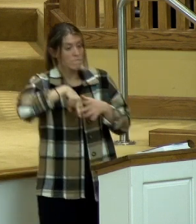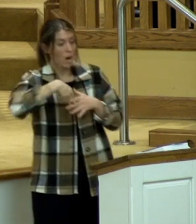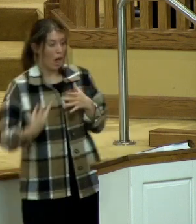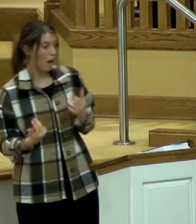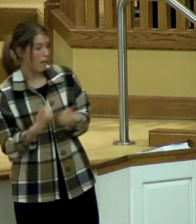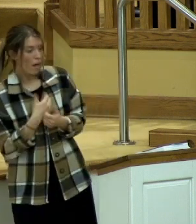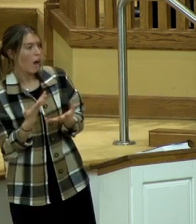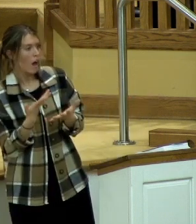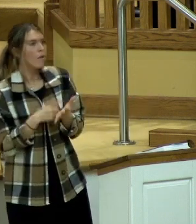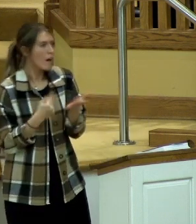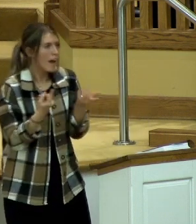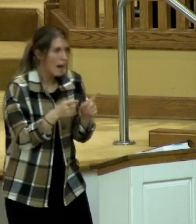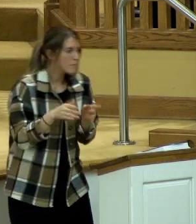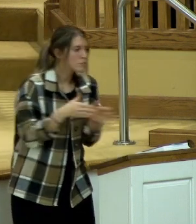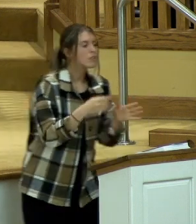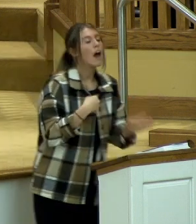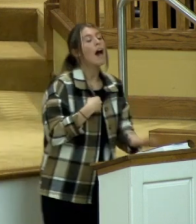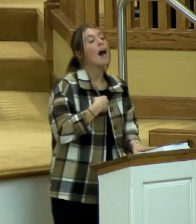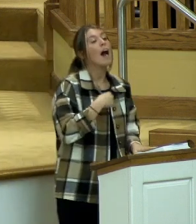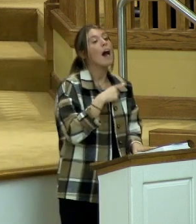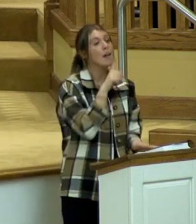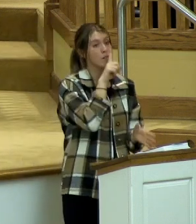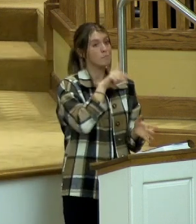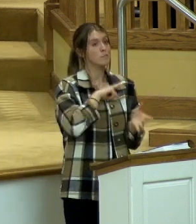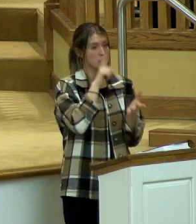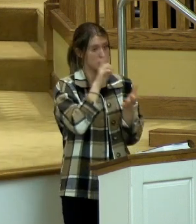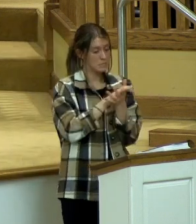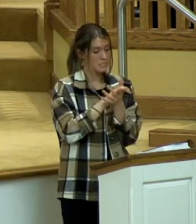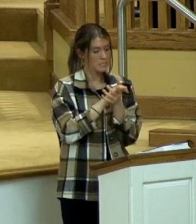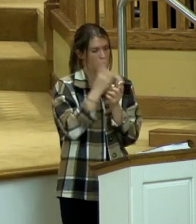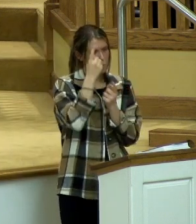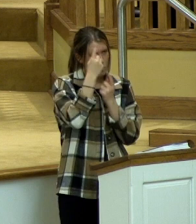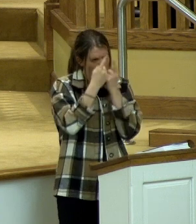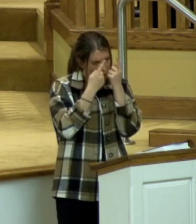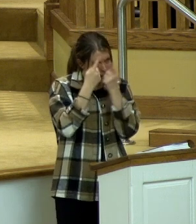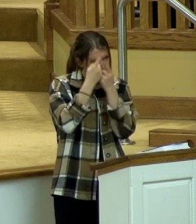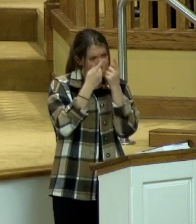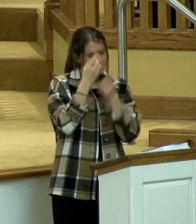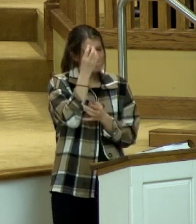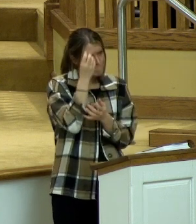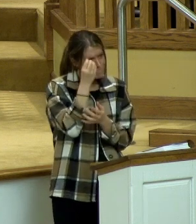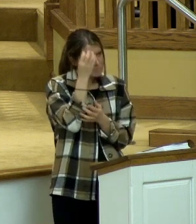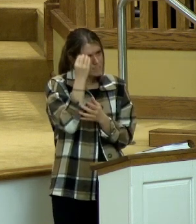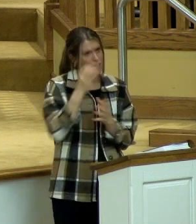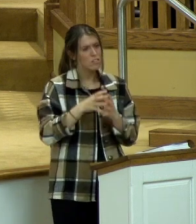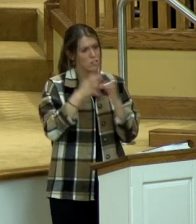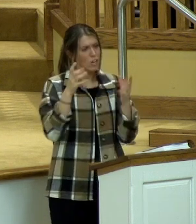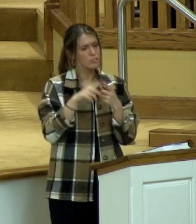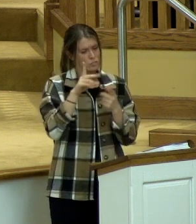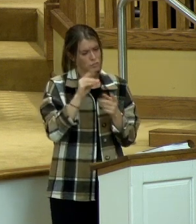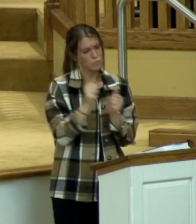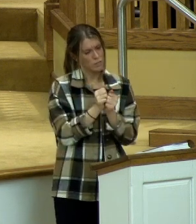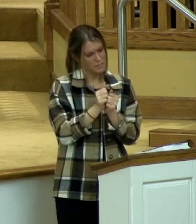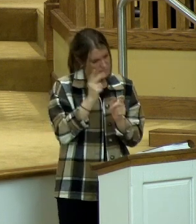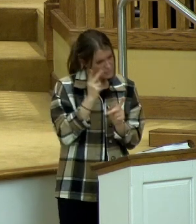happened? What happened along that journey? Well, I do believe wonder and ponder have a lot to do with that. Wonder and ponder has a lot to do with keeping